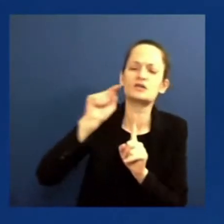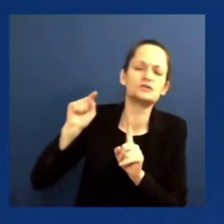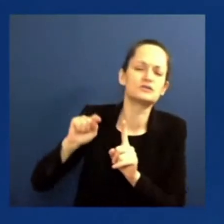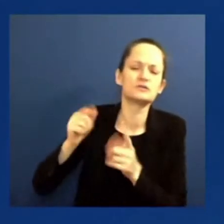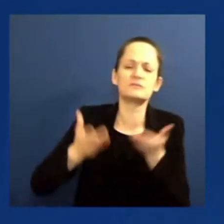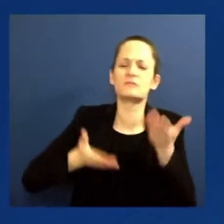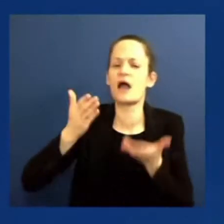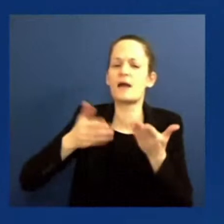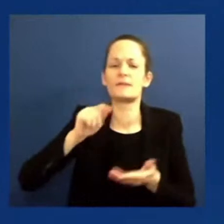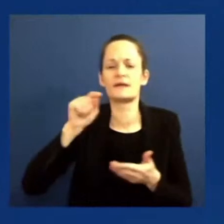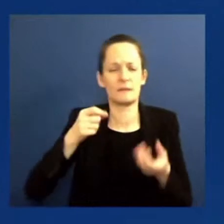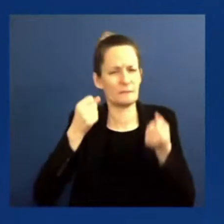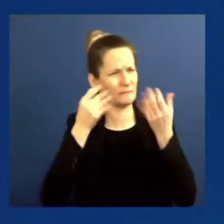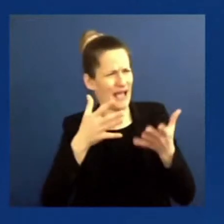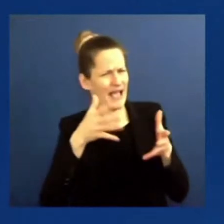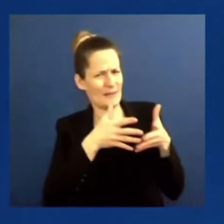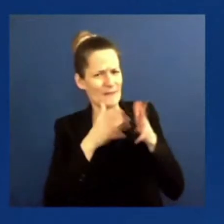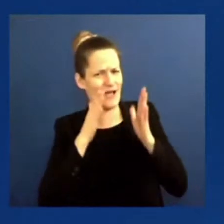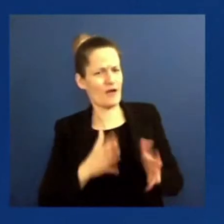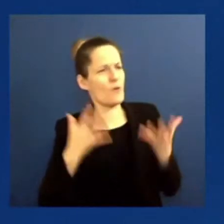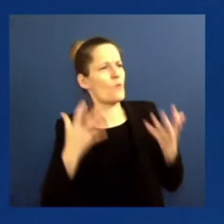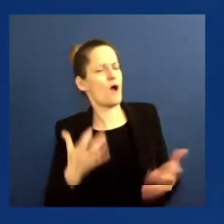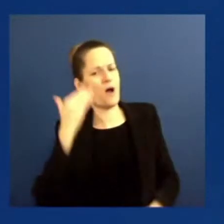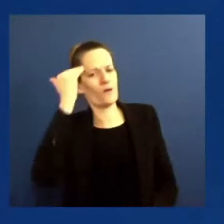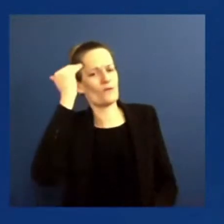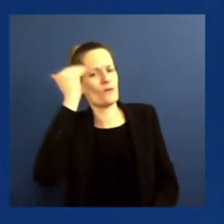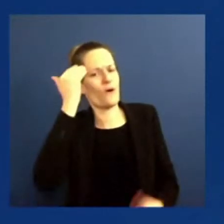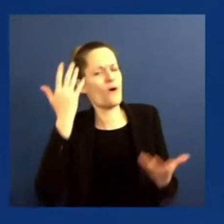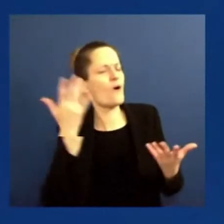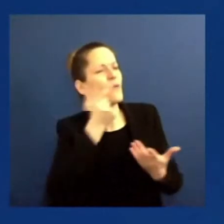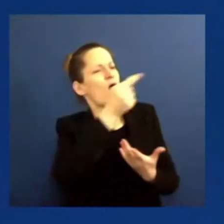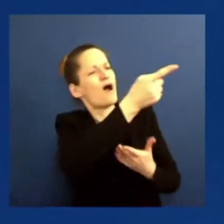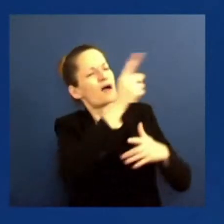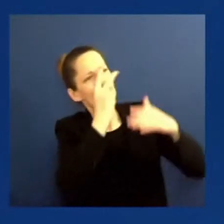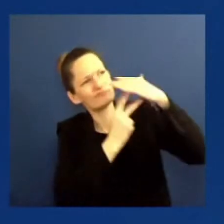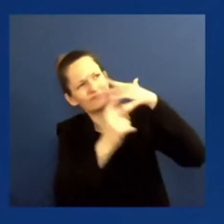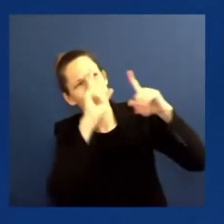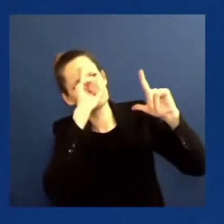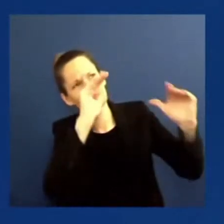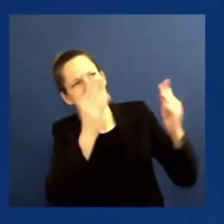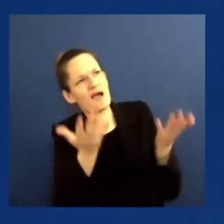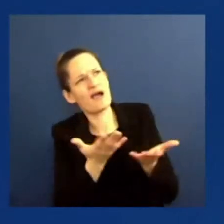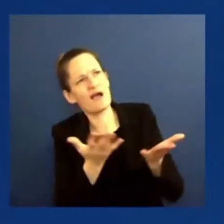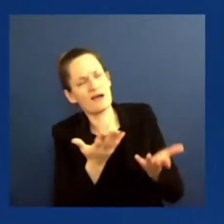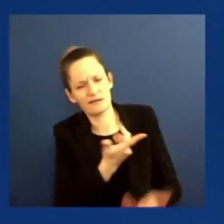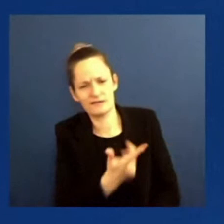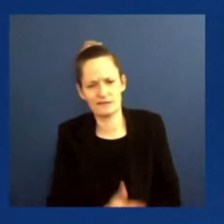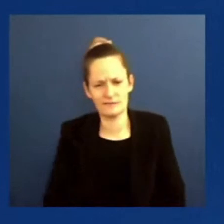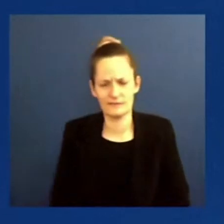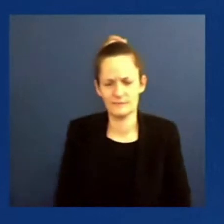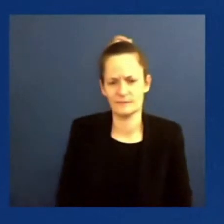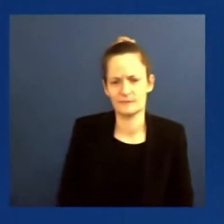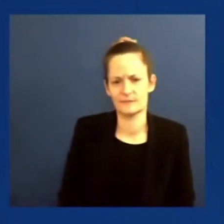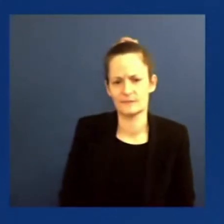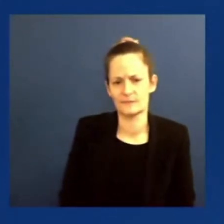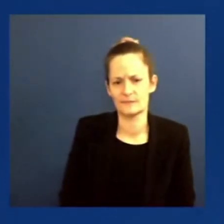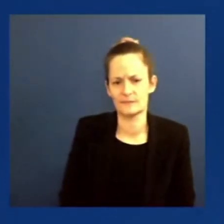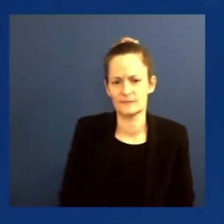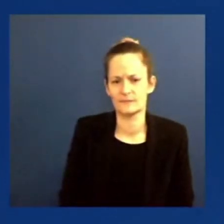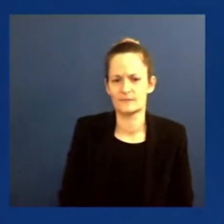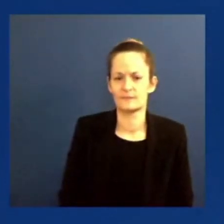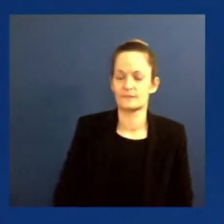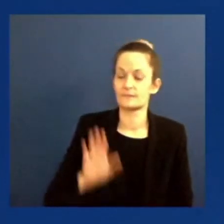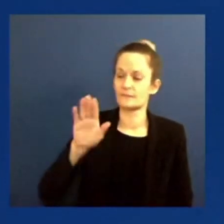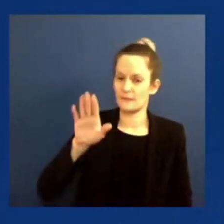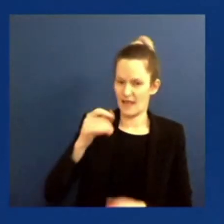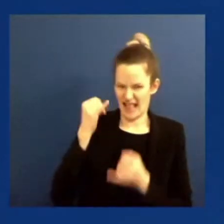what to expect. I want to start with you, Dr. Fauci. Well, in answer to your last question, Cheryl,